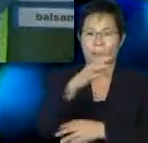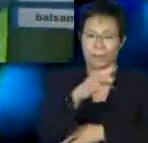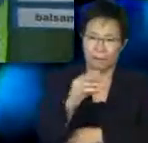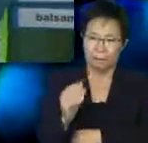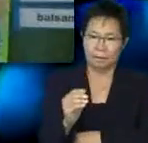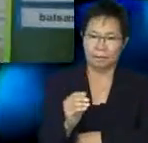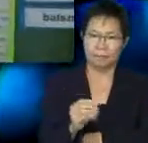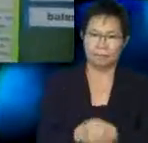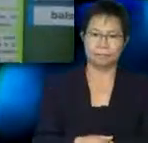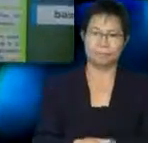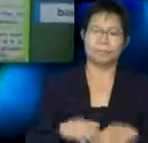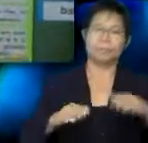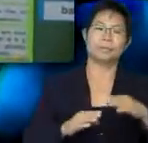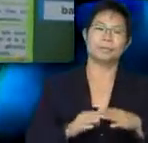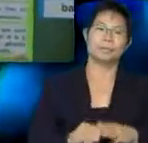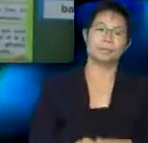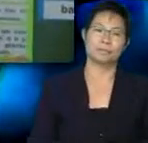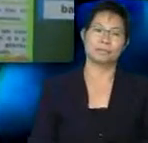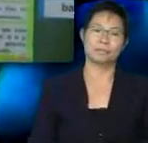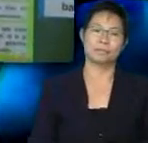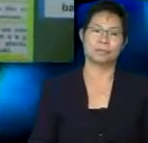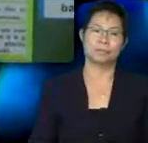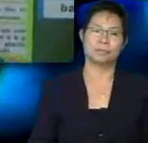And these